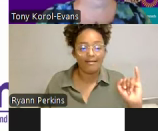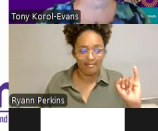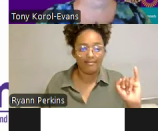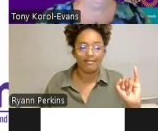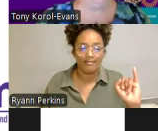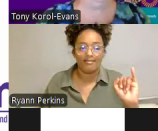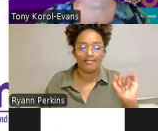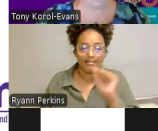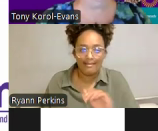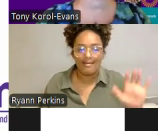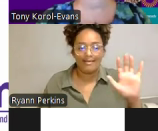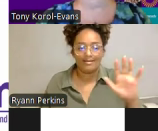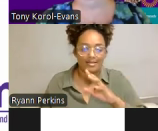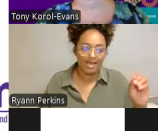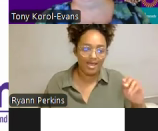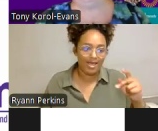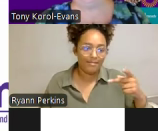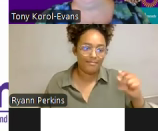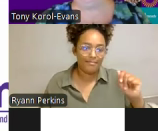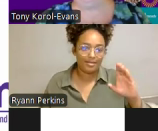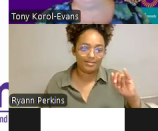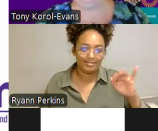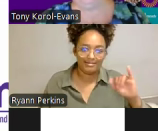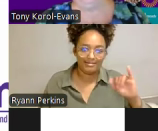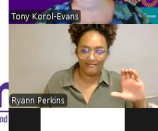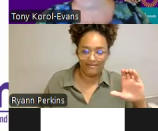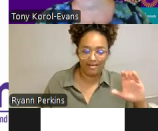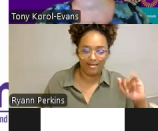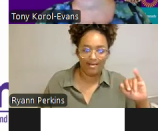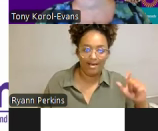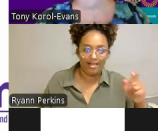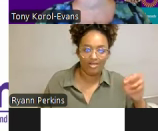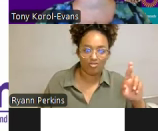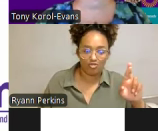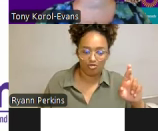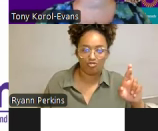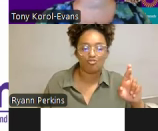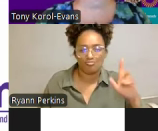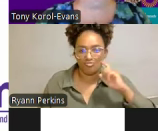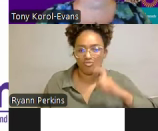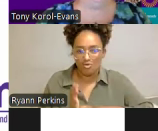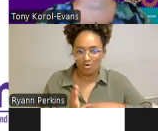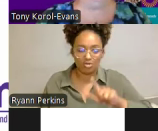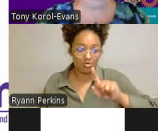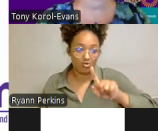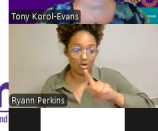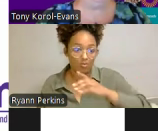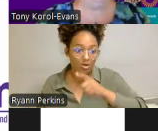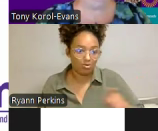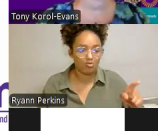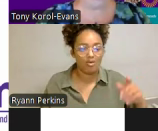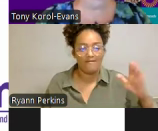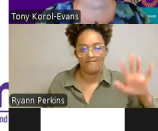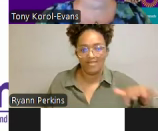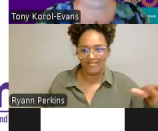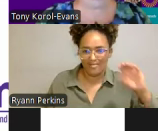quite a range there from 21 to 55%, depending on which study you happen to be